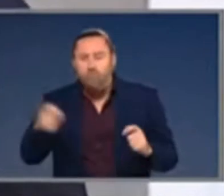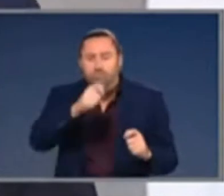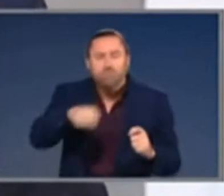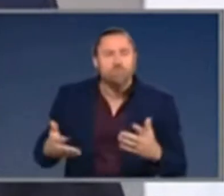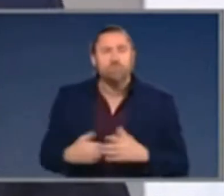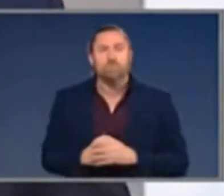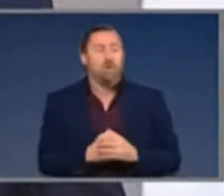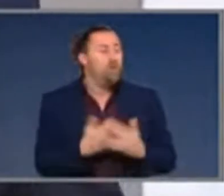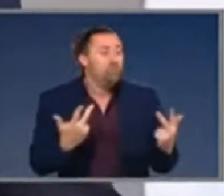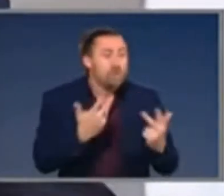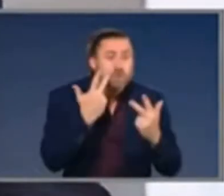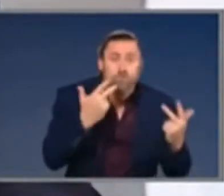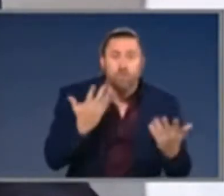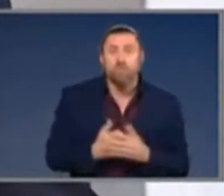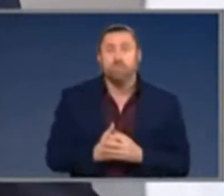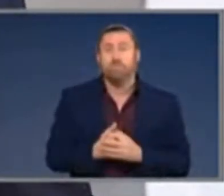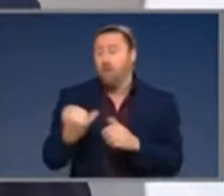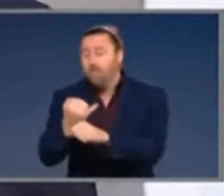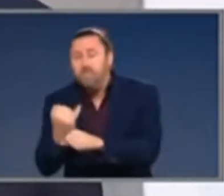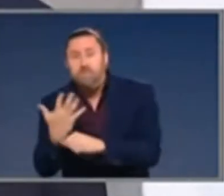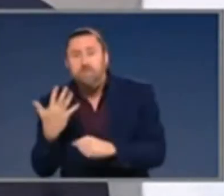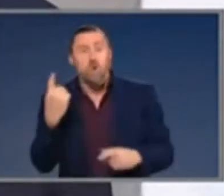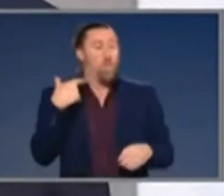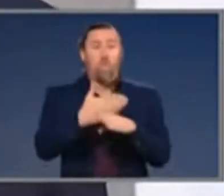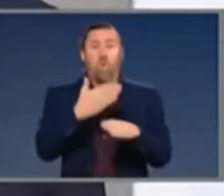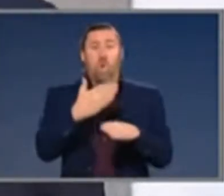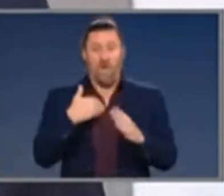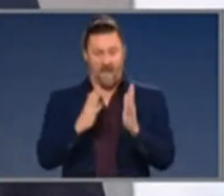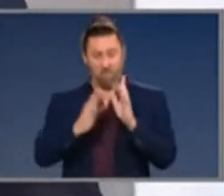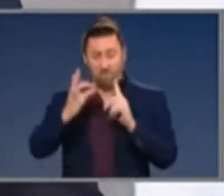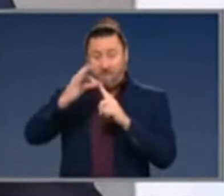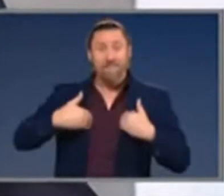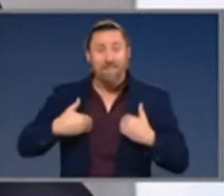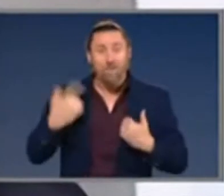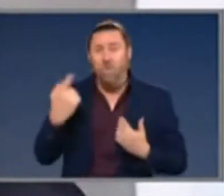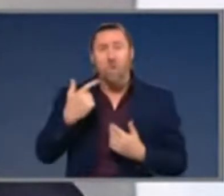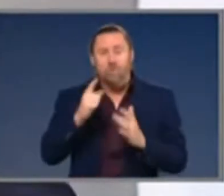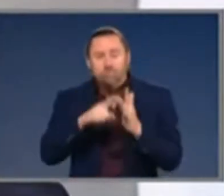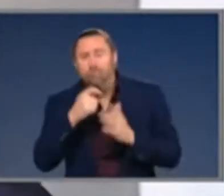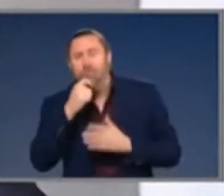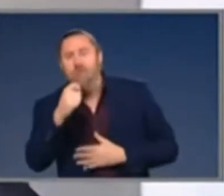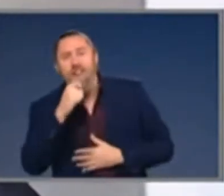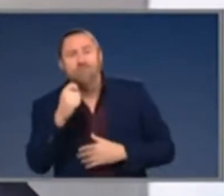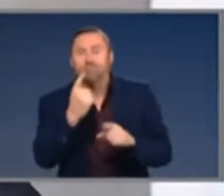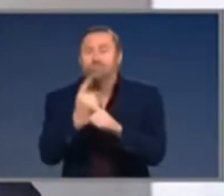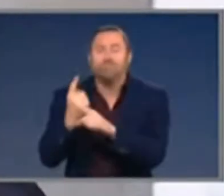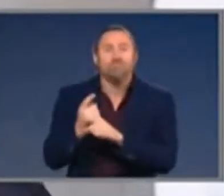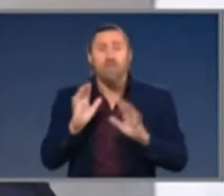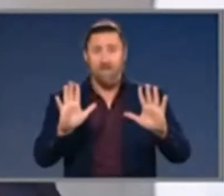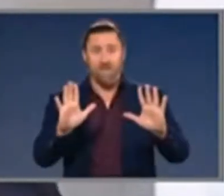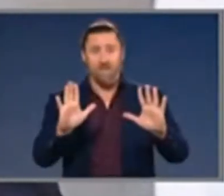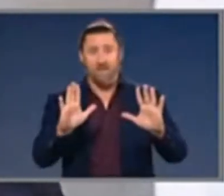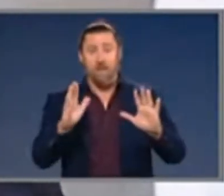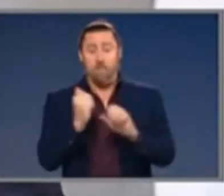a restaurant. It is true if you're a journalist, a politician, whoever you may be, an aged care worker